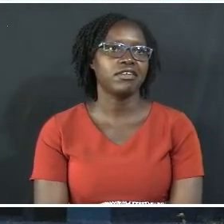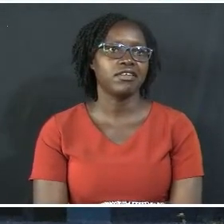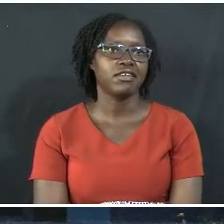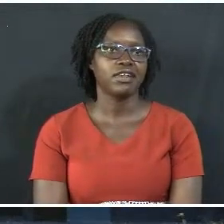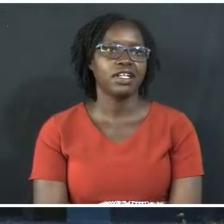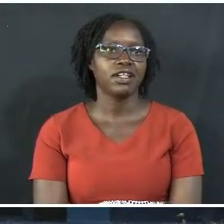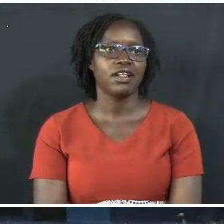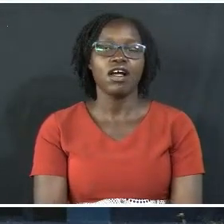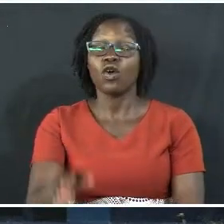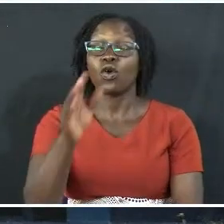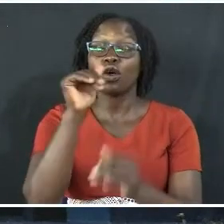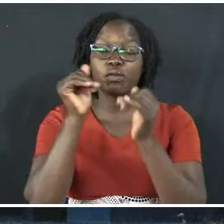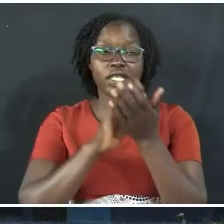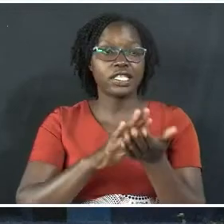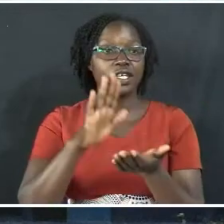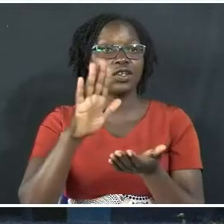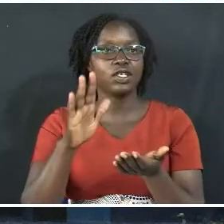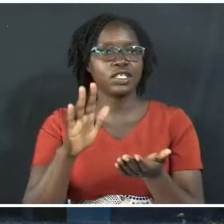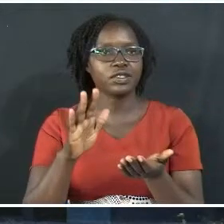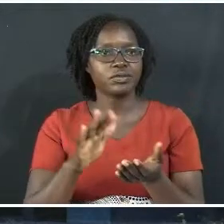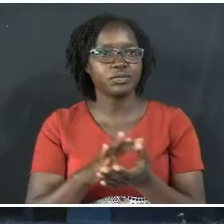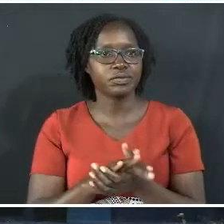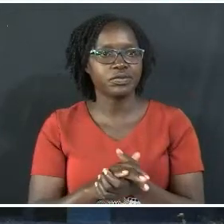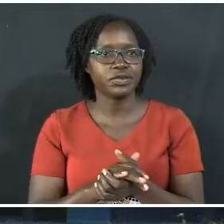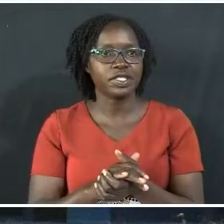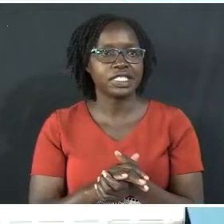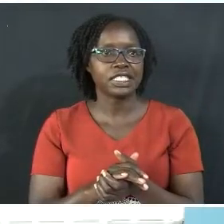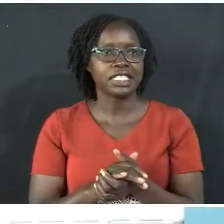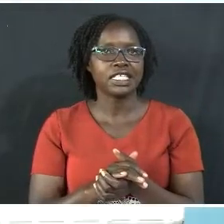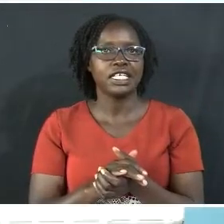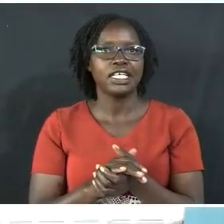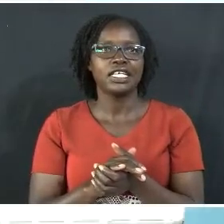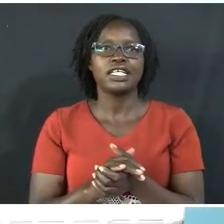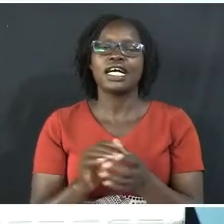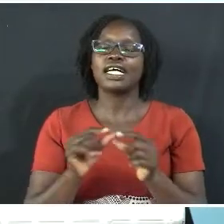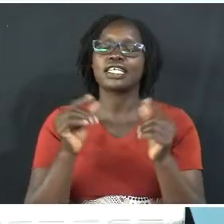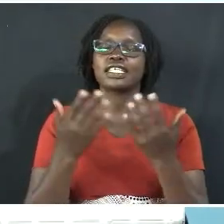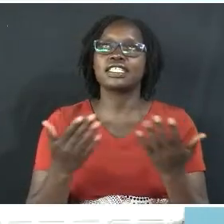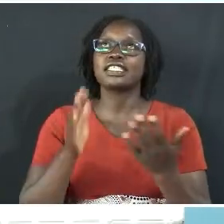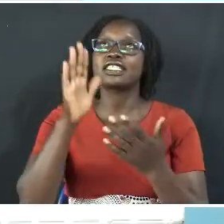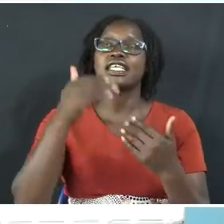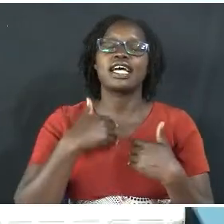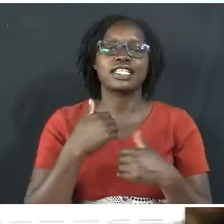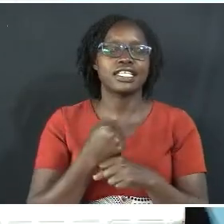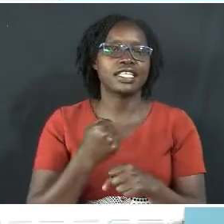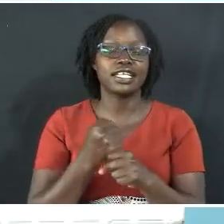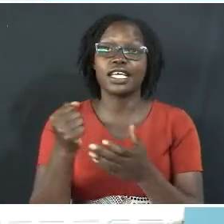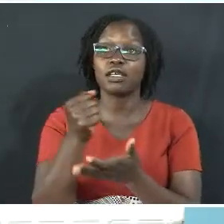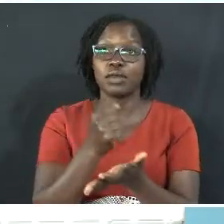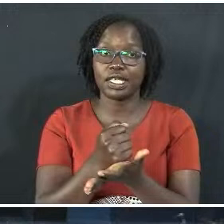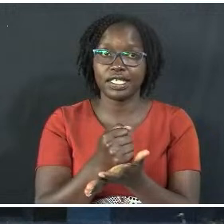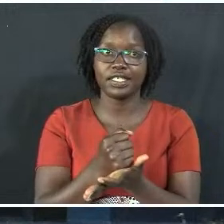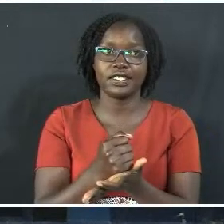To God be the glory. Amen. Great things he has done. Amen.